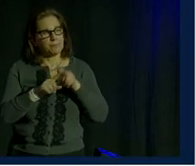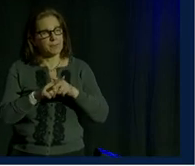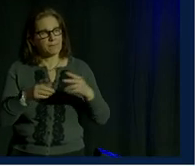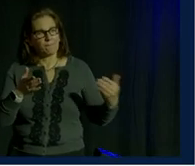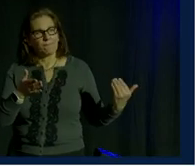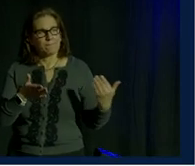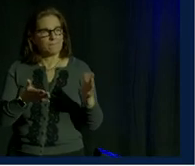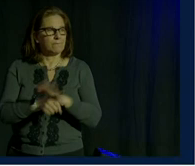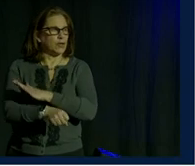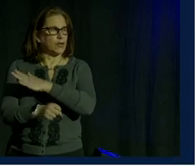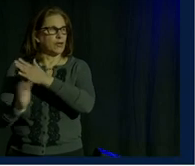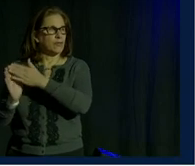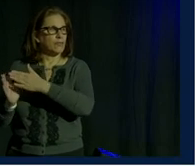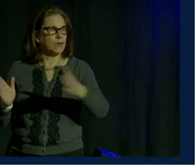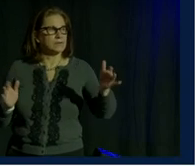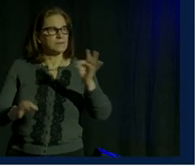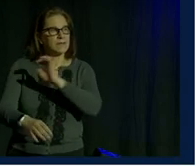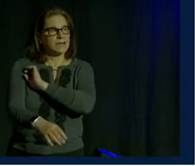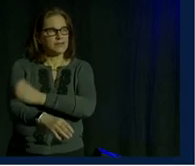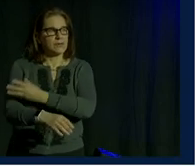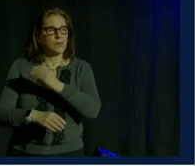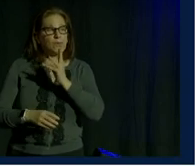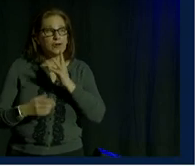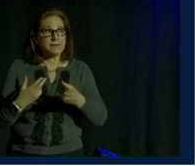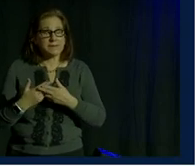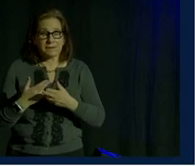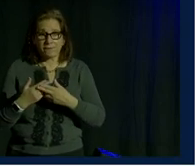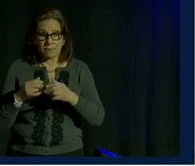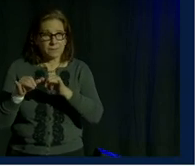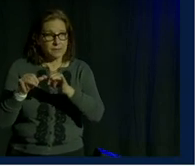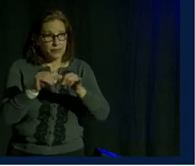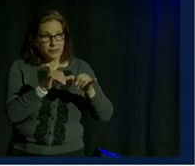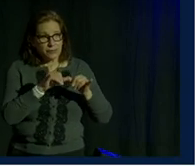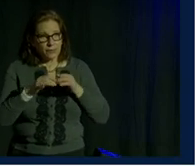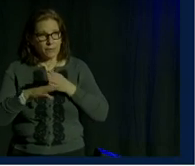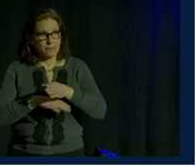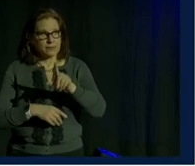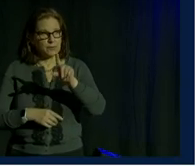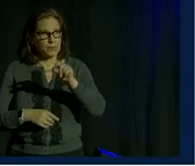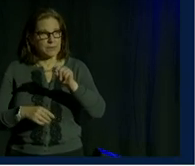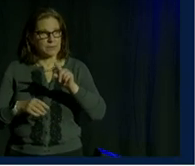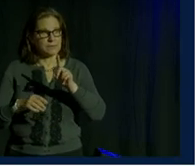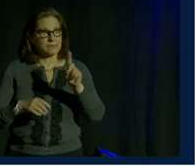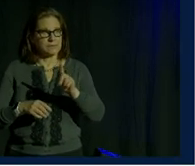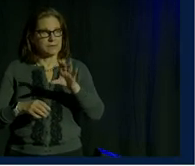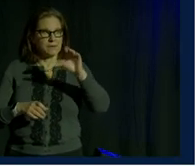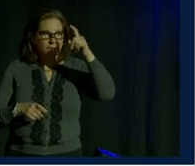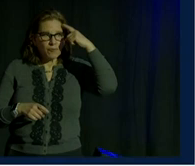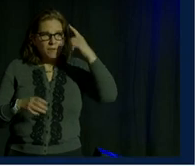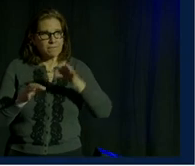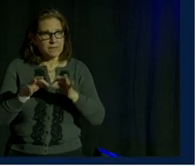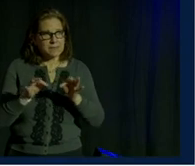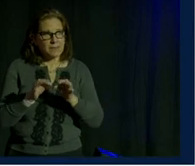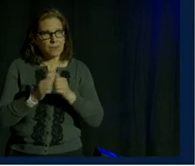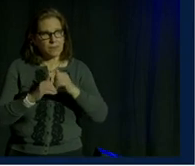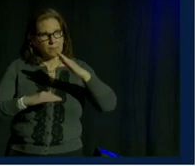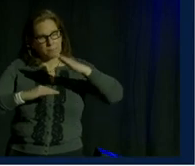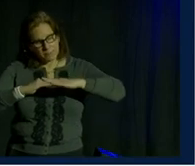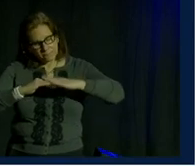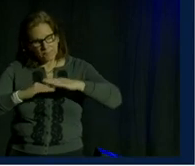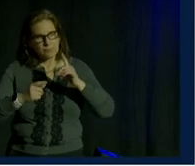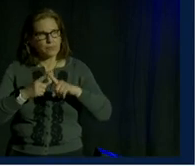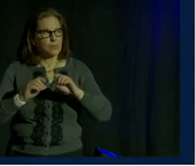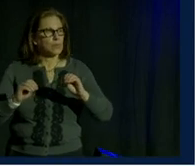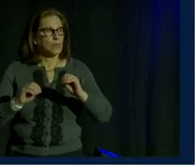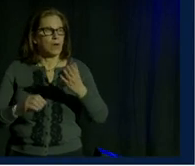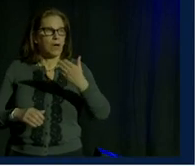measures at over 20 government facilities with minimal to no upfront cost to the city. This ESA will significantly